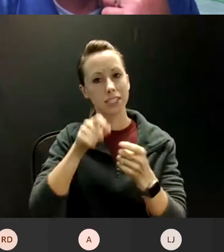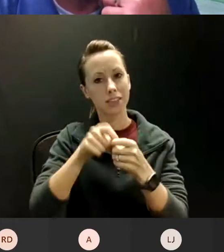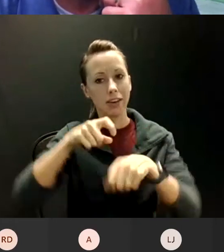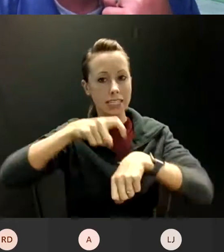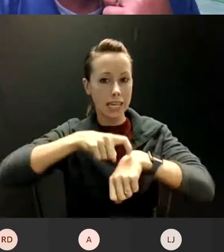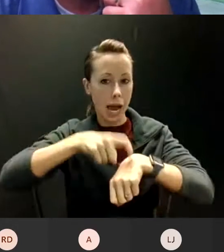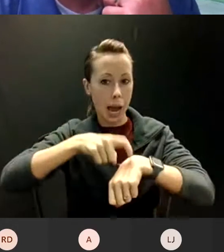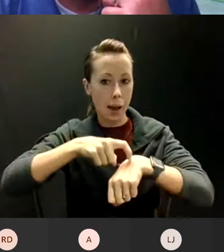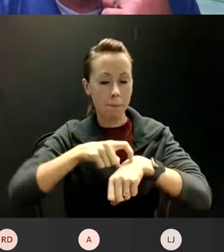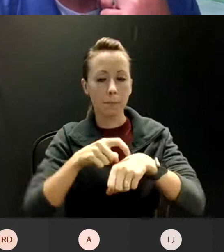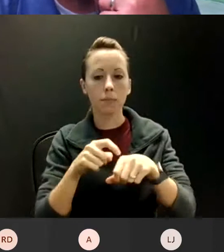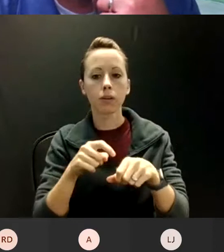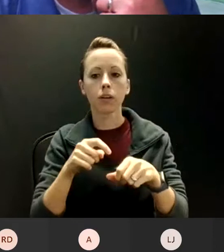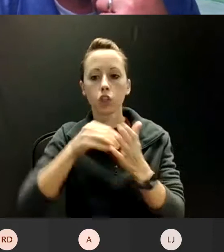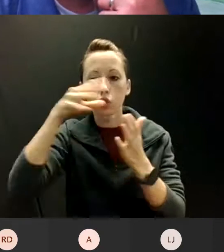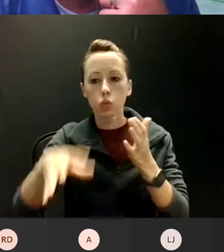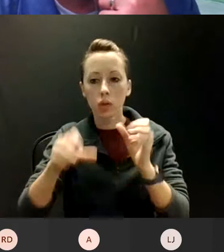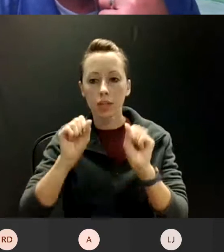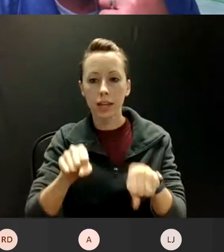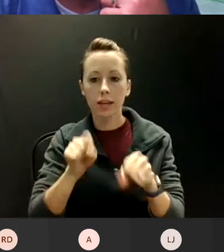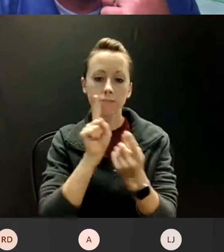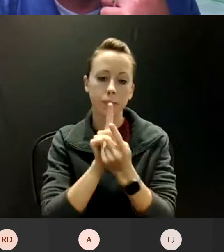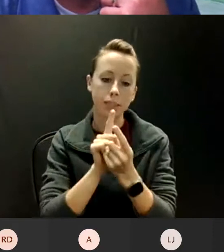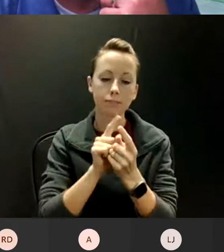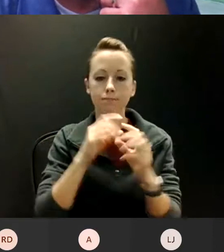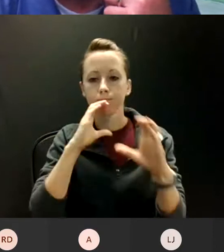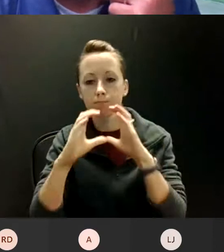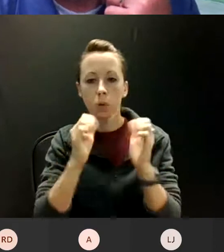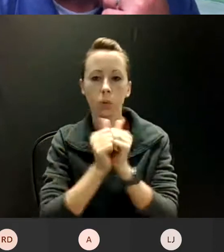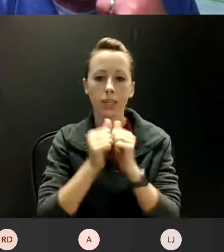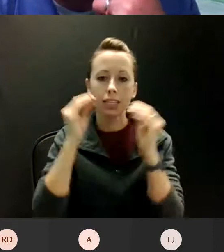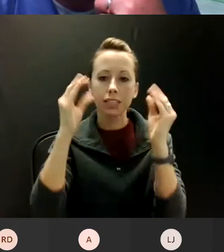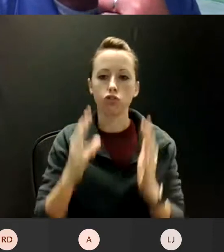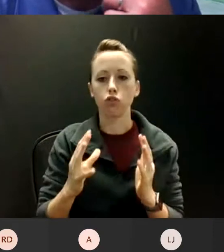communicate to teachers, then that would be like the best way going forward.